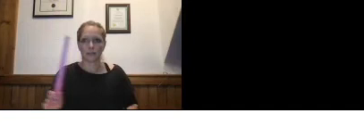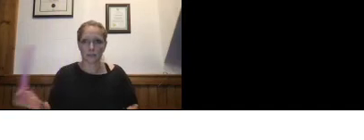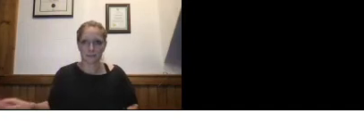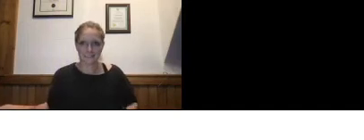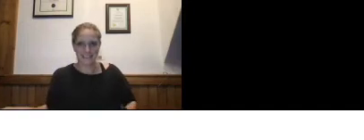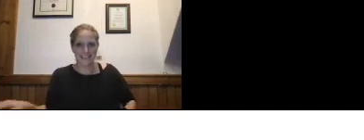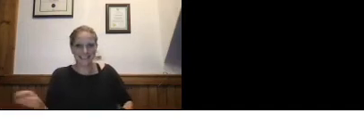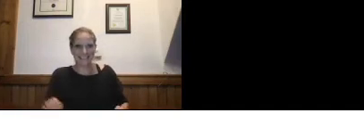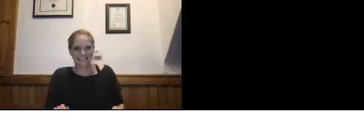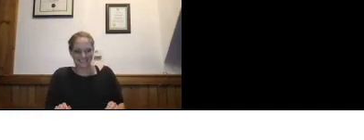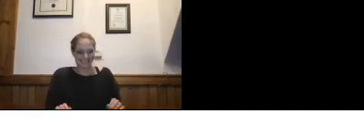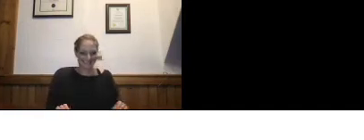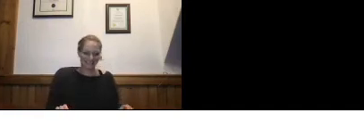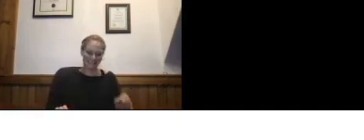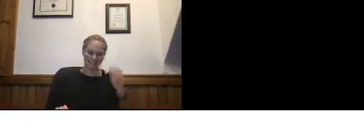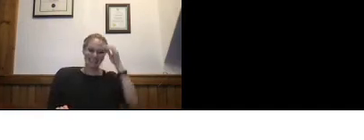Advanciarmus.